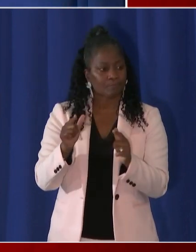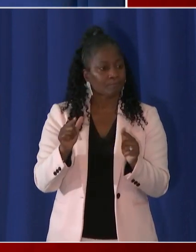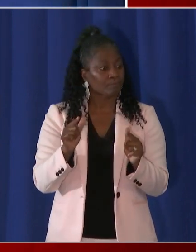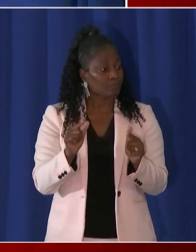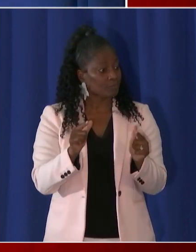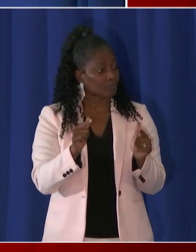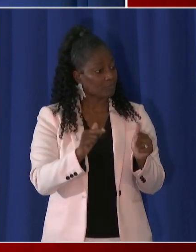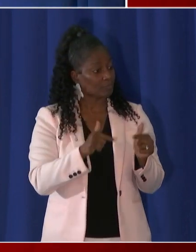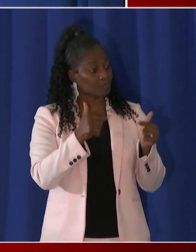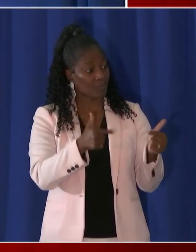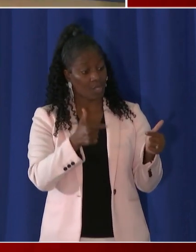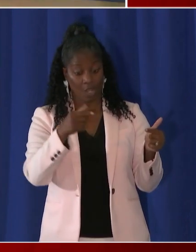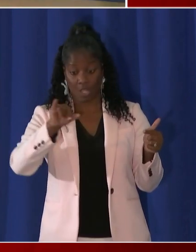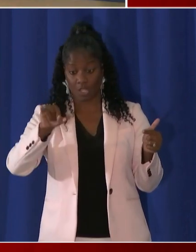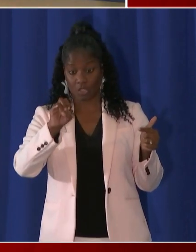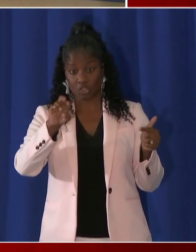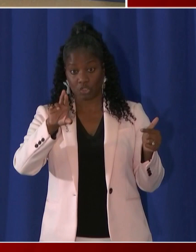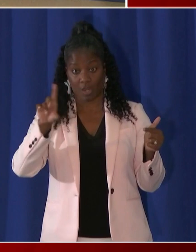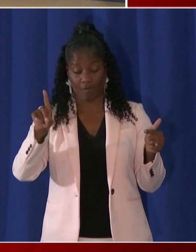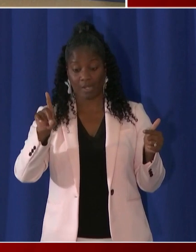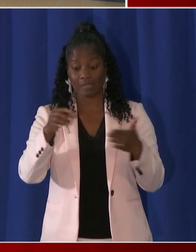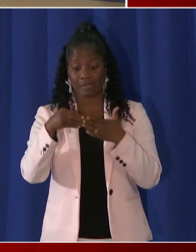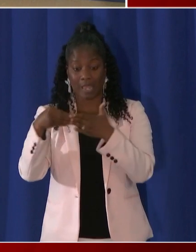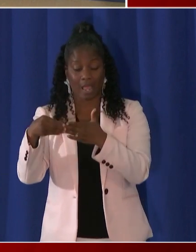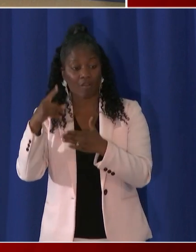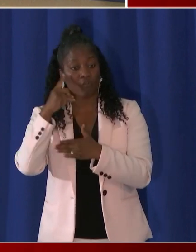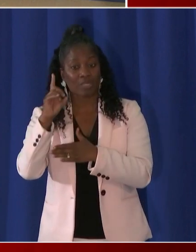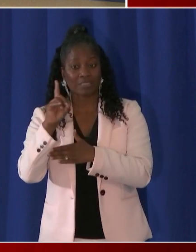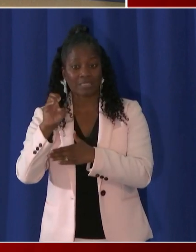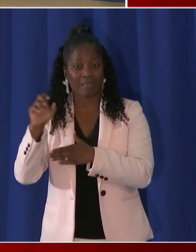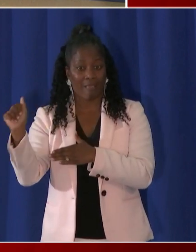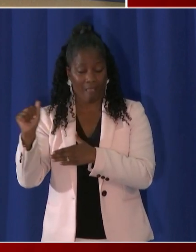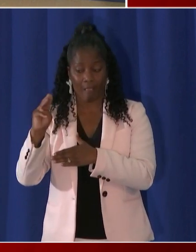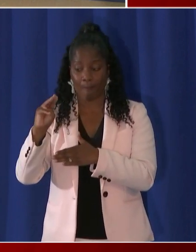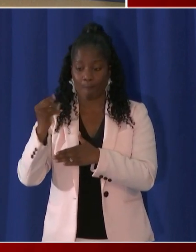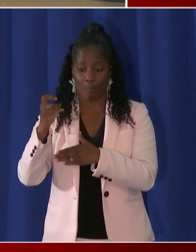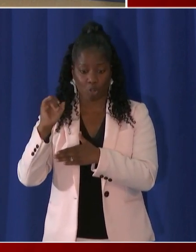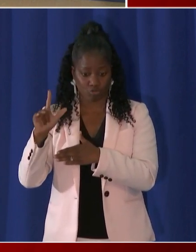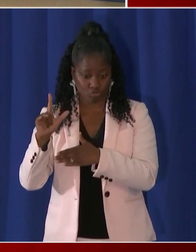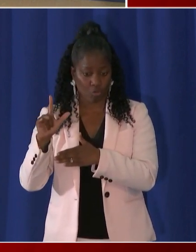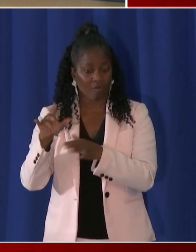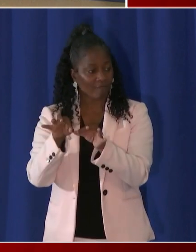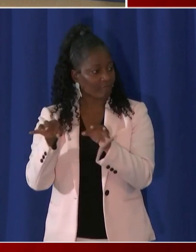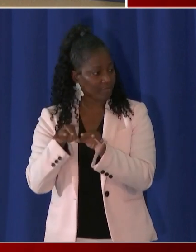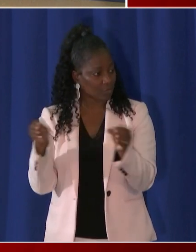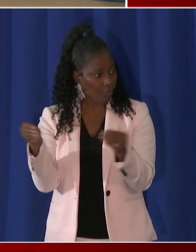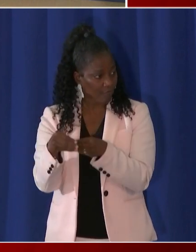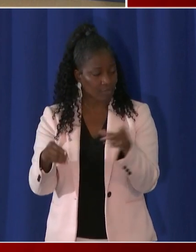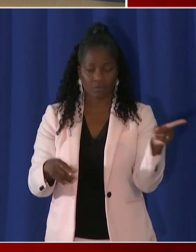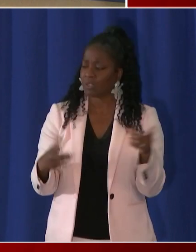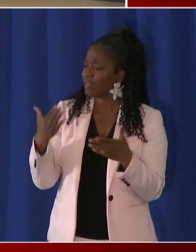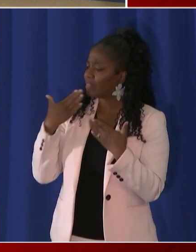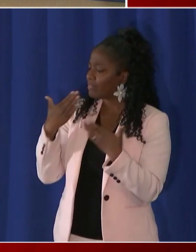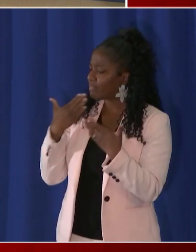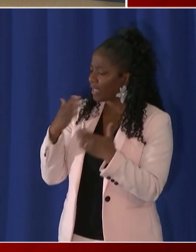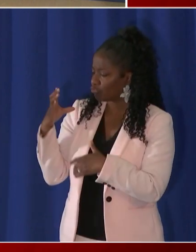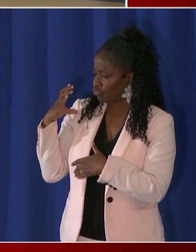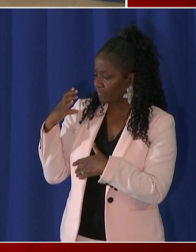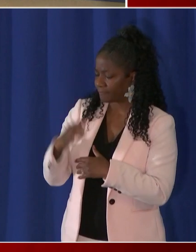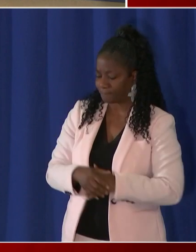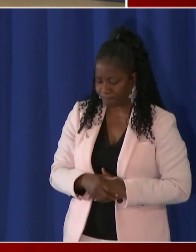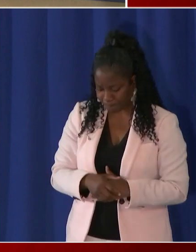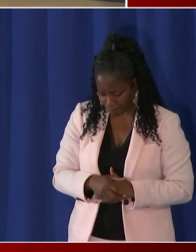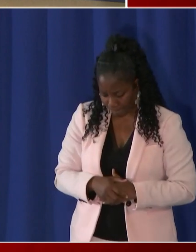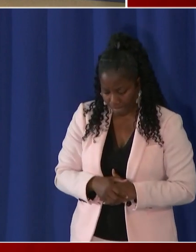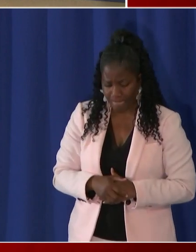Jarrett Forget, the head of the DEA Washington Field Office. Thanks, Chief. First, I want to take a moment